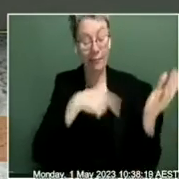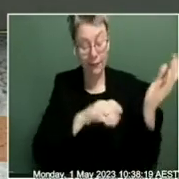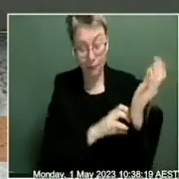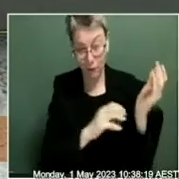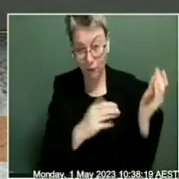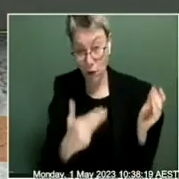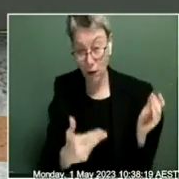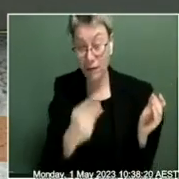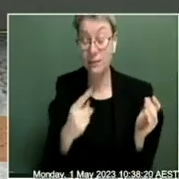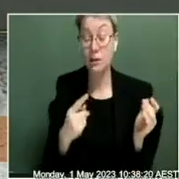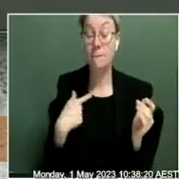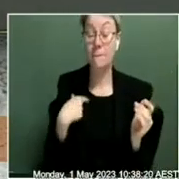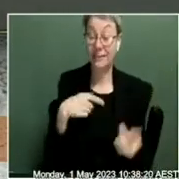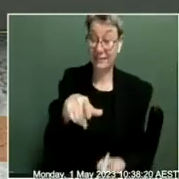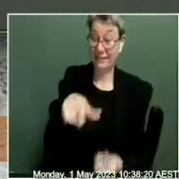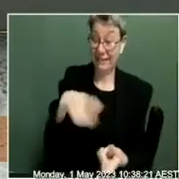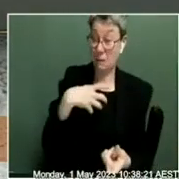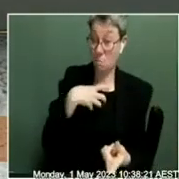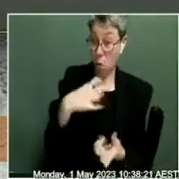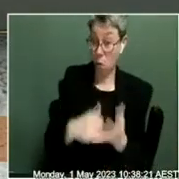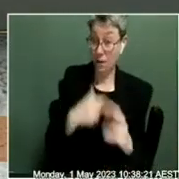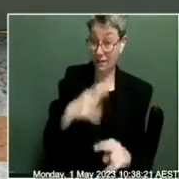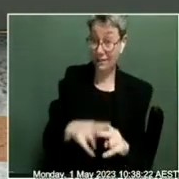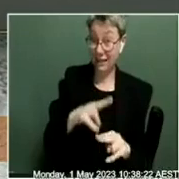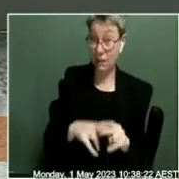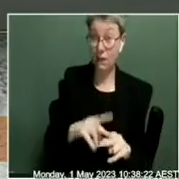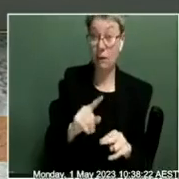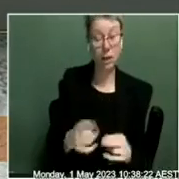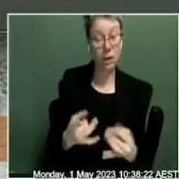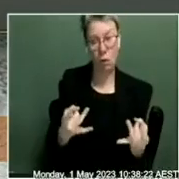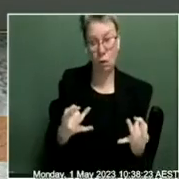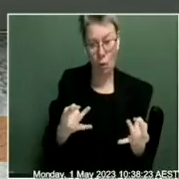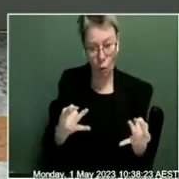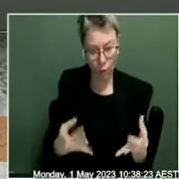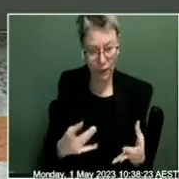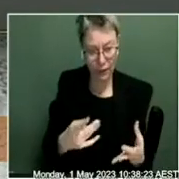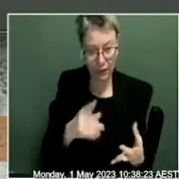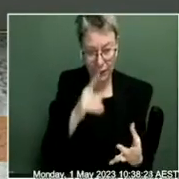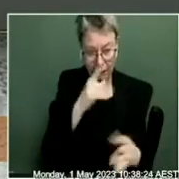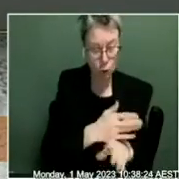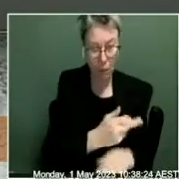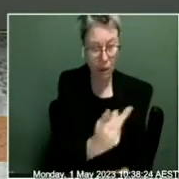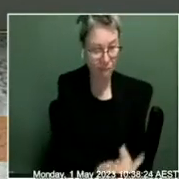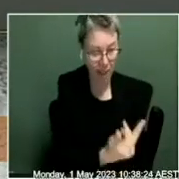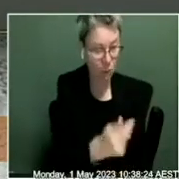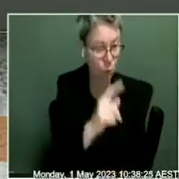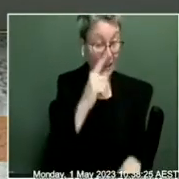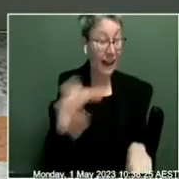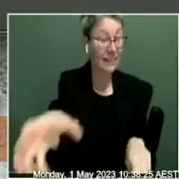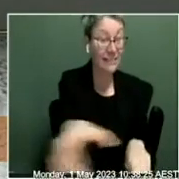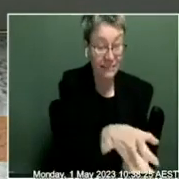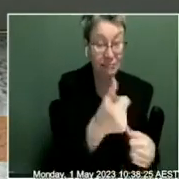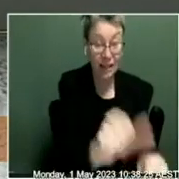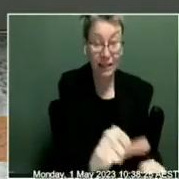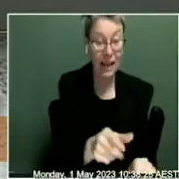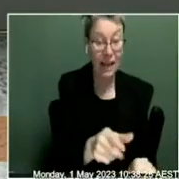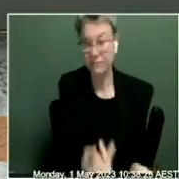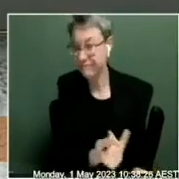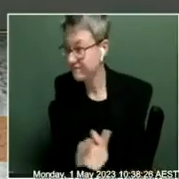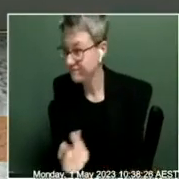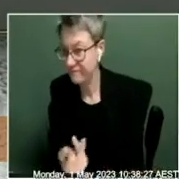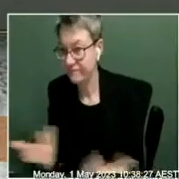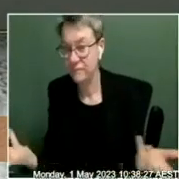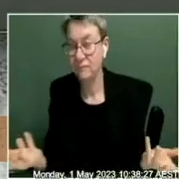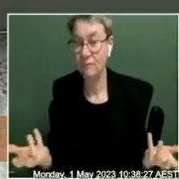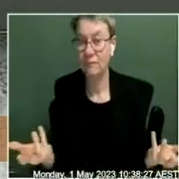that right? Yes. And so given there are not enough people to fill the current roles in the public mental health system,